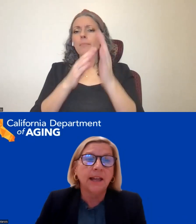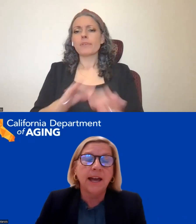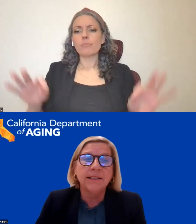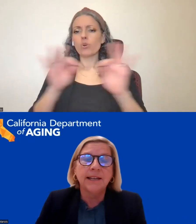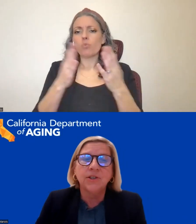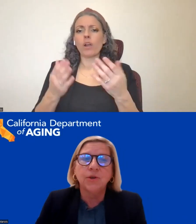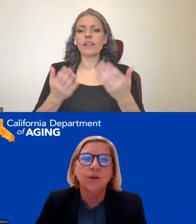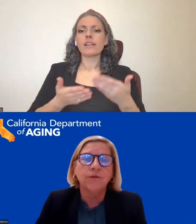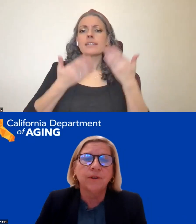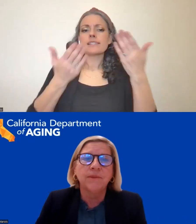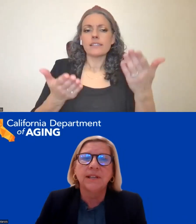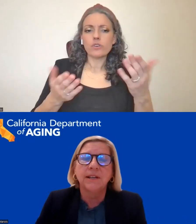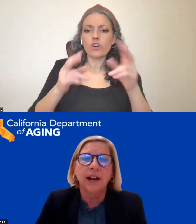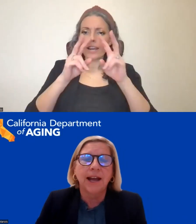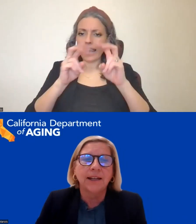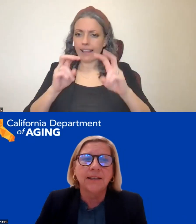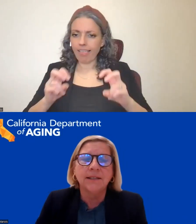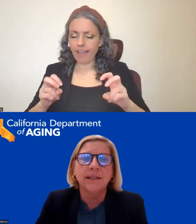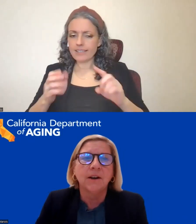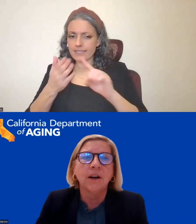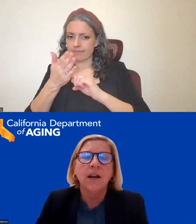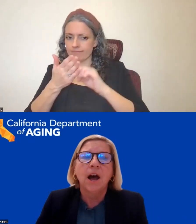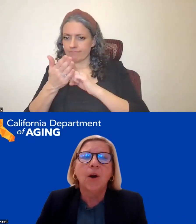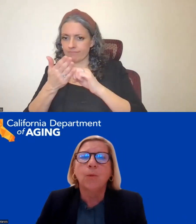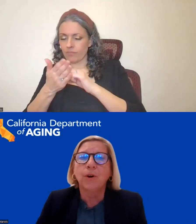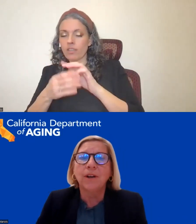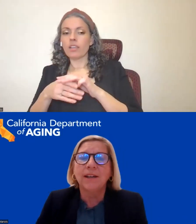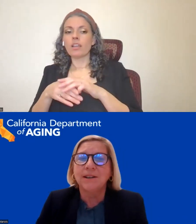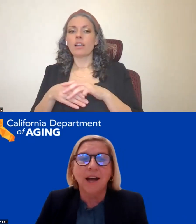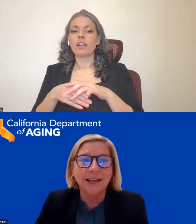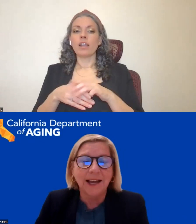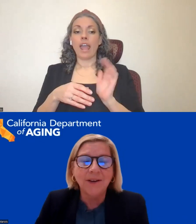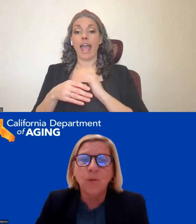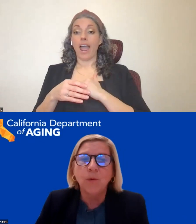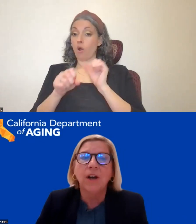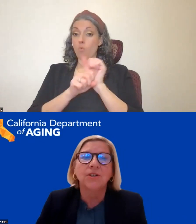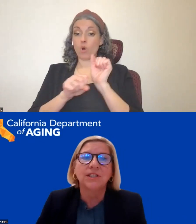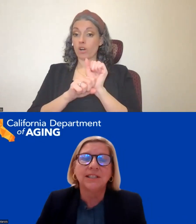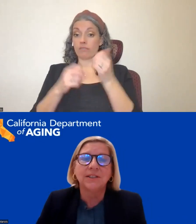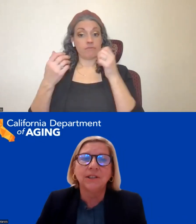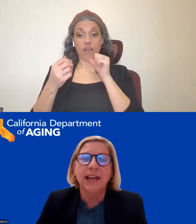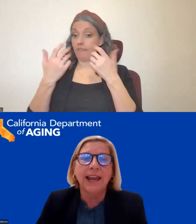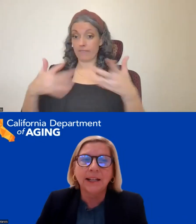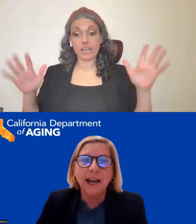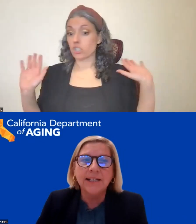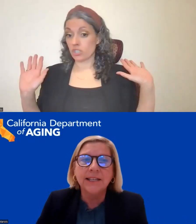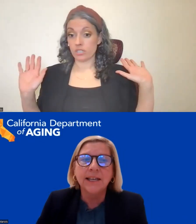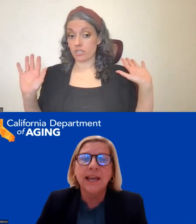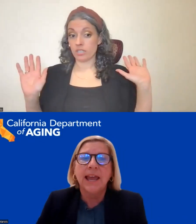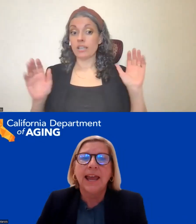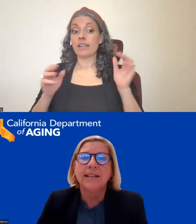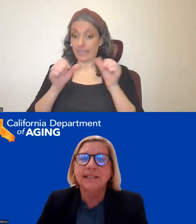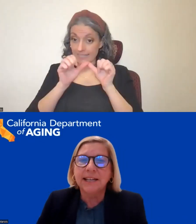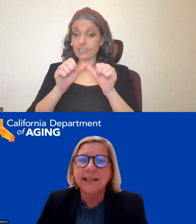to analyze, as you heard from Senator Atkins, that our work is not done. We are still